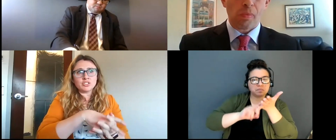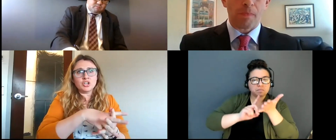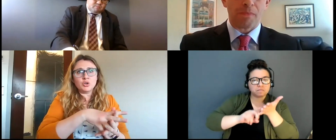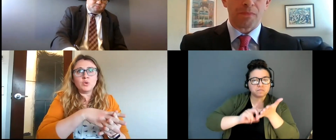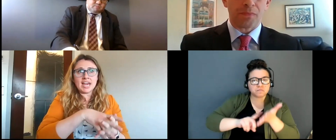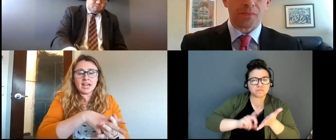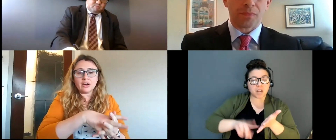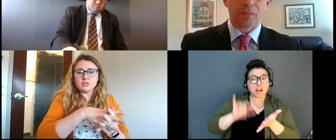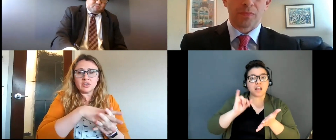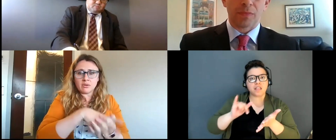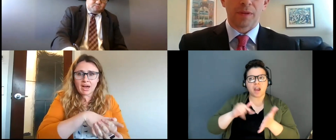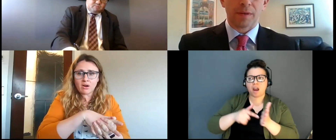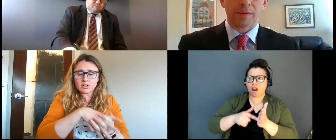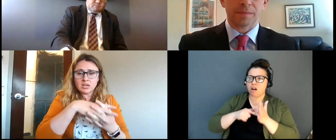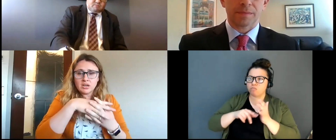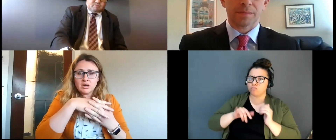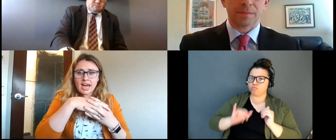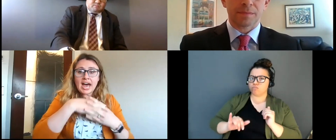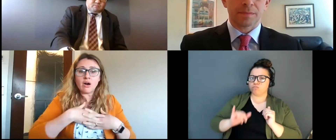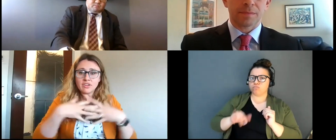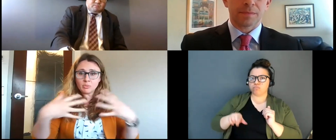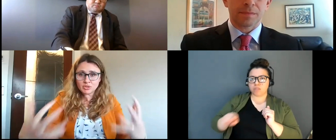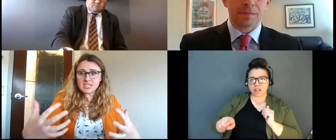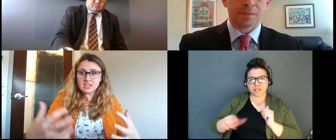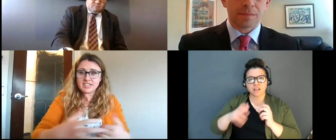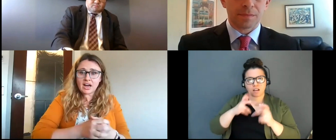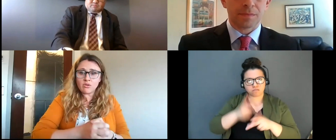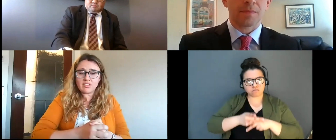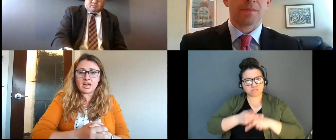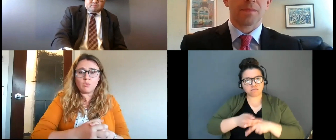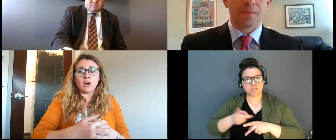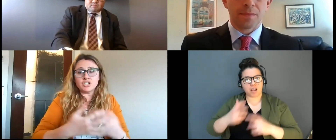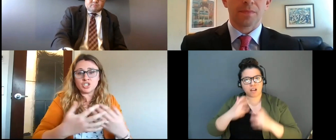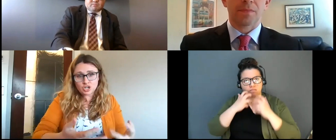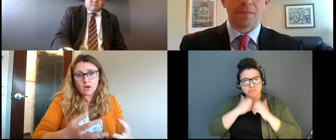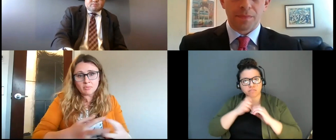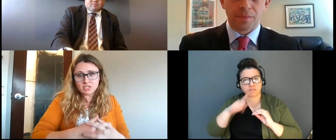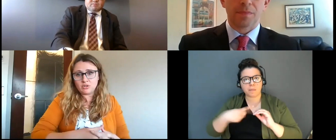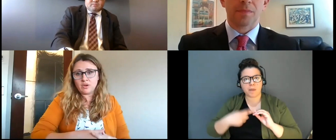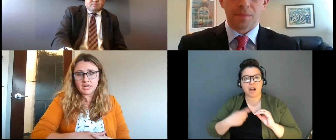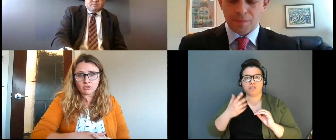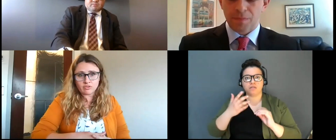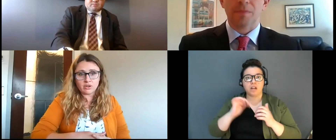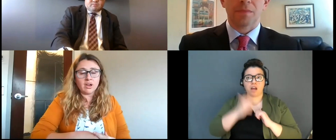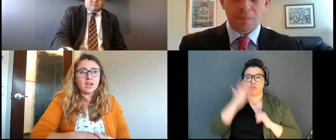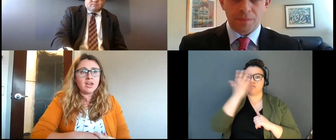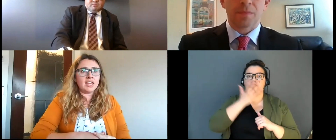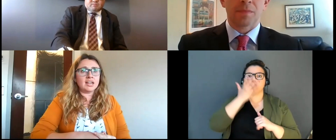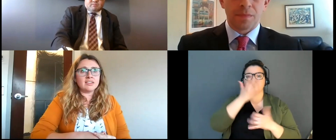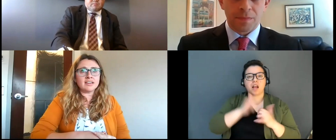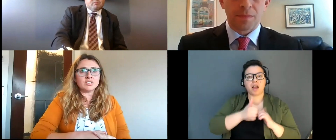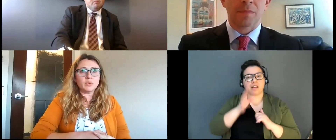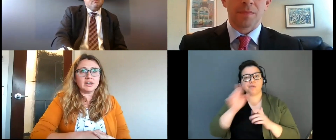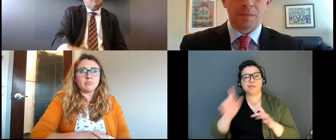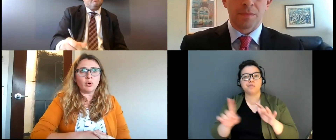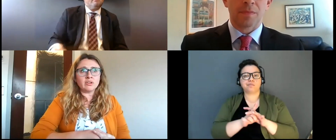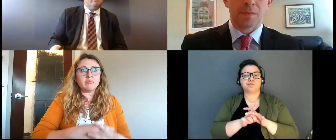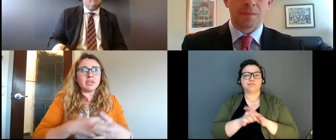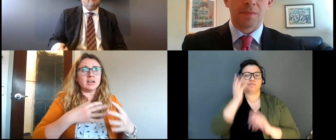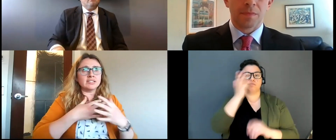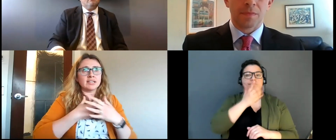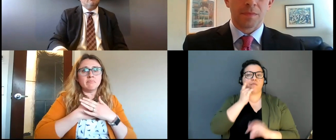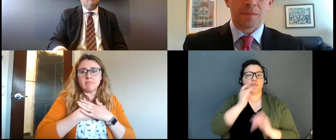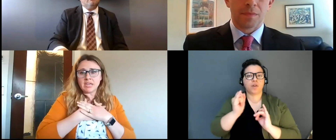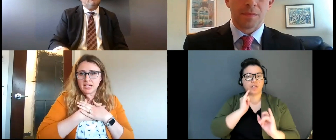a person who cares about how they're perceived, how they want to show up to an interview. And I think that's really